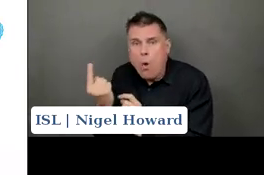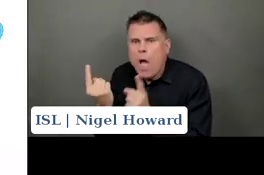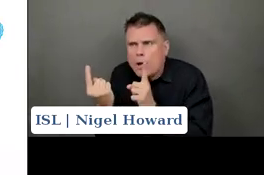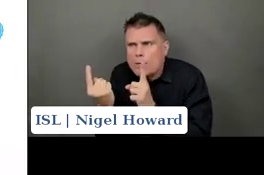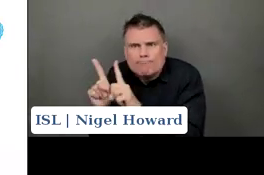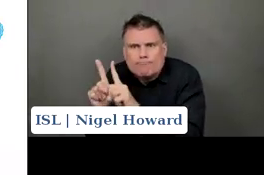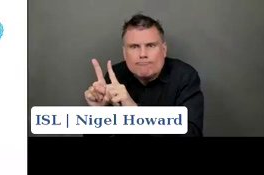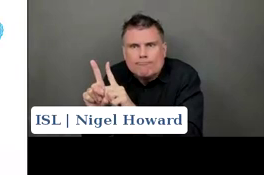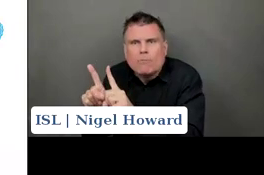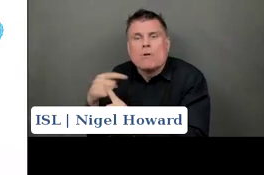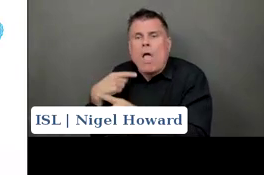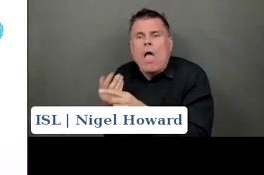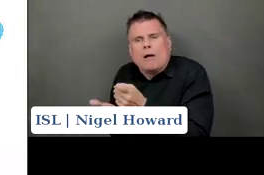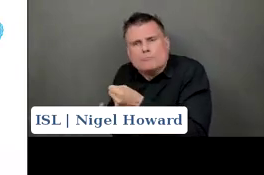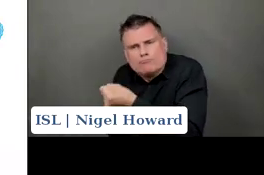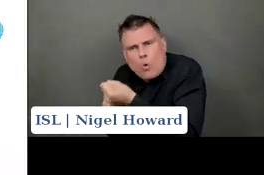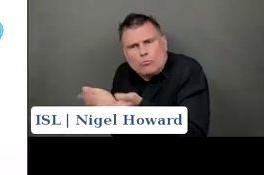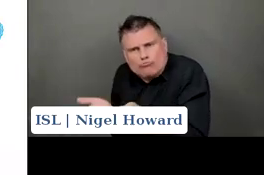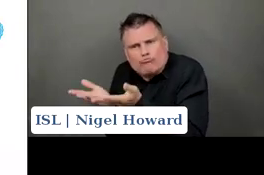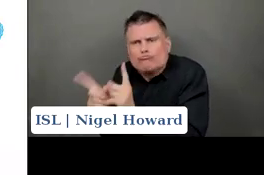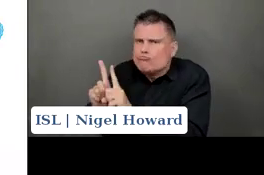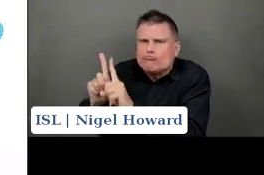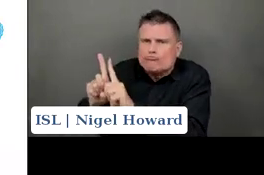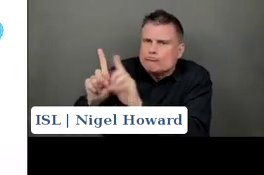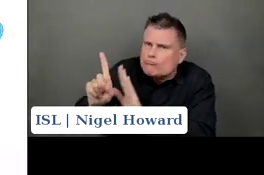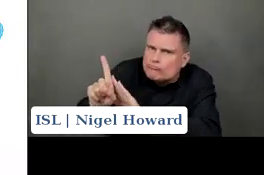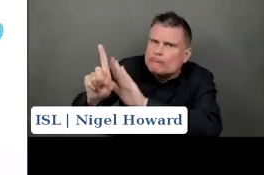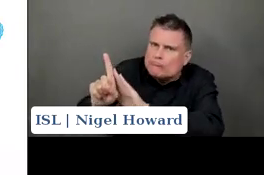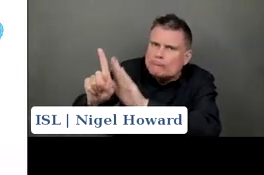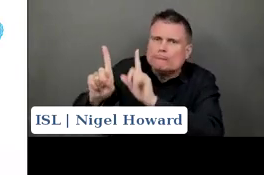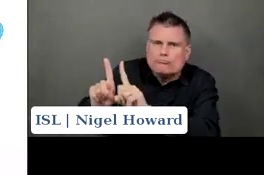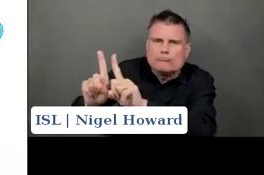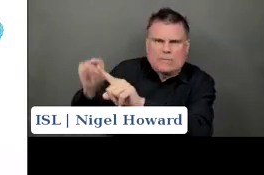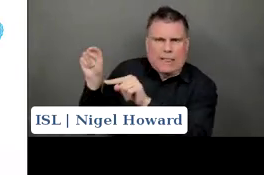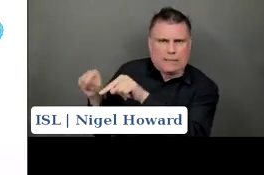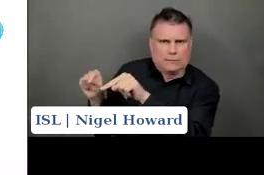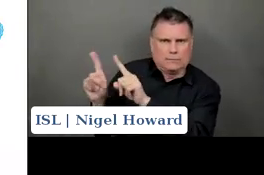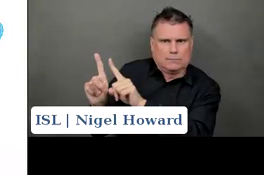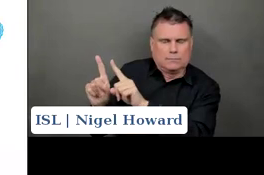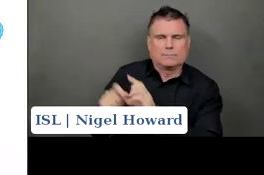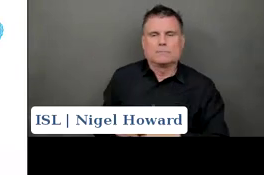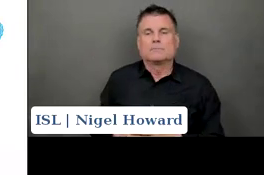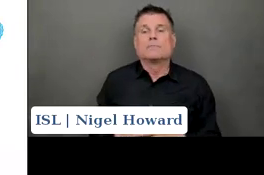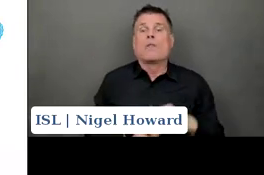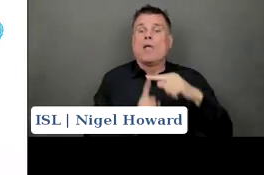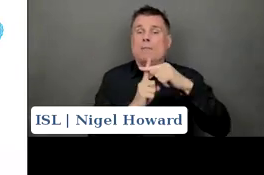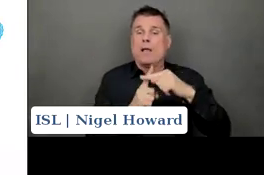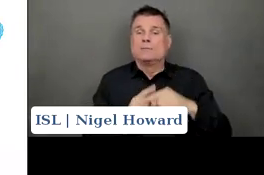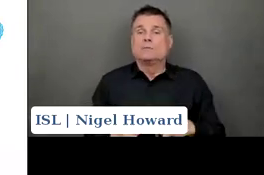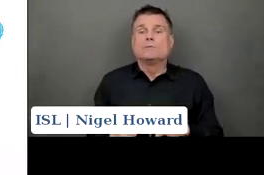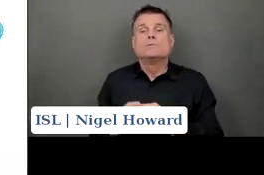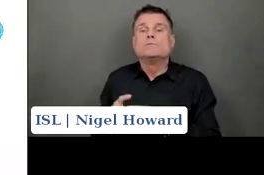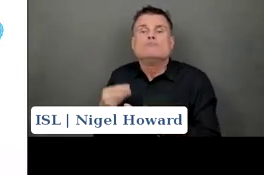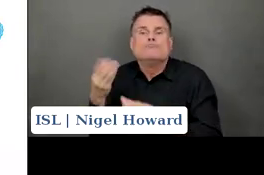them, and person-to-person tasks, including human services through things like assistive technologies,